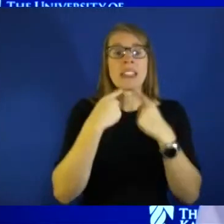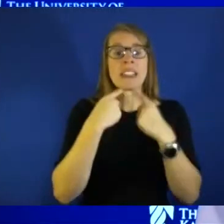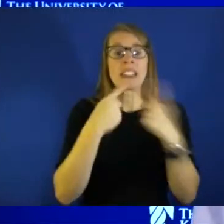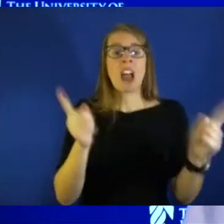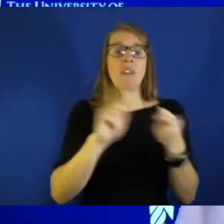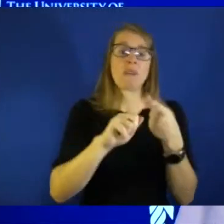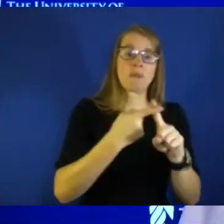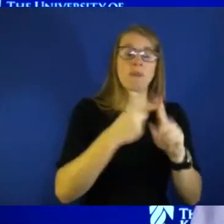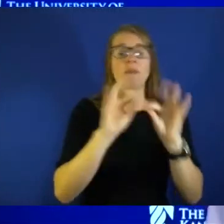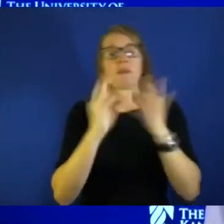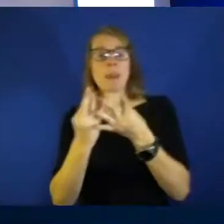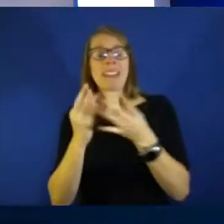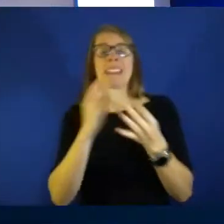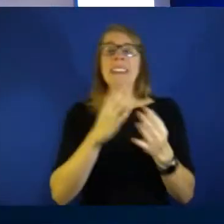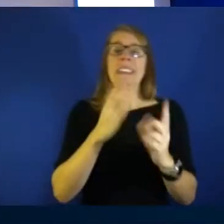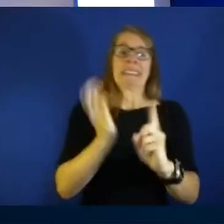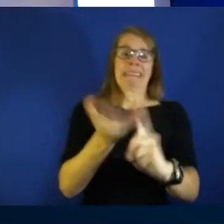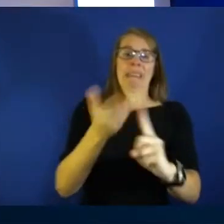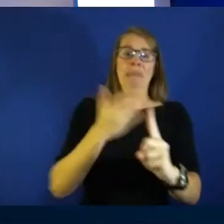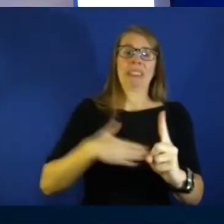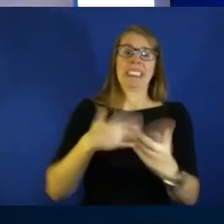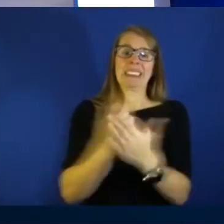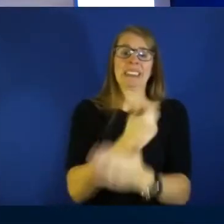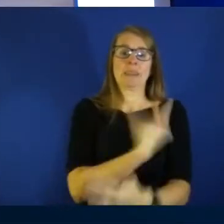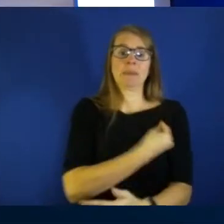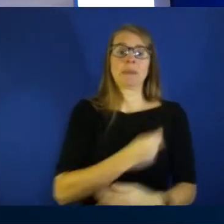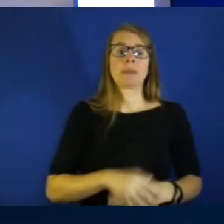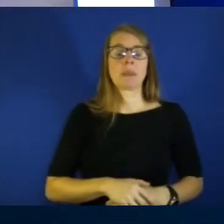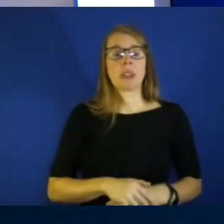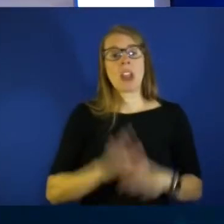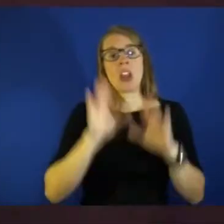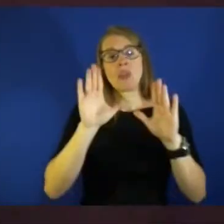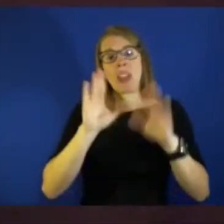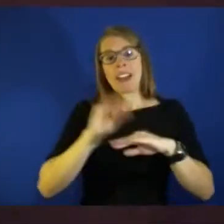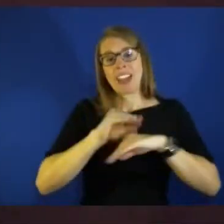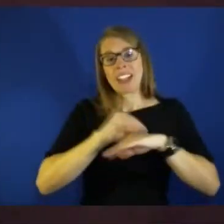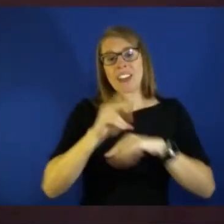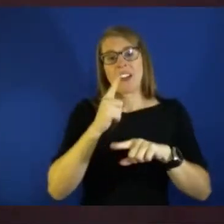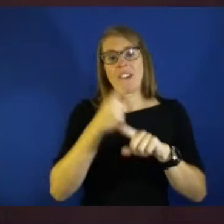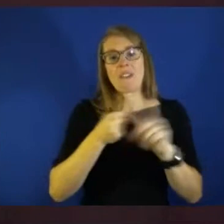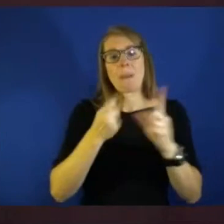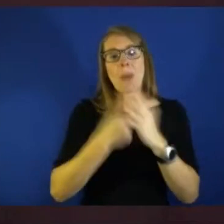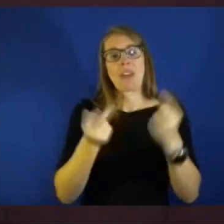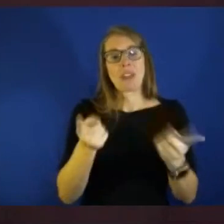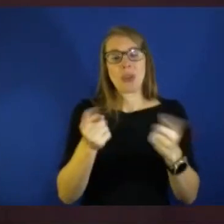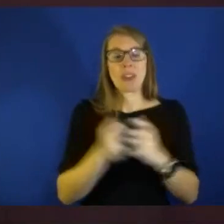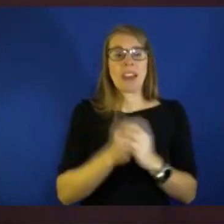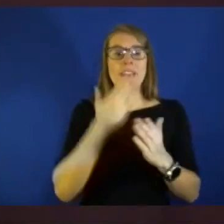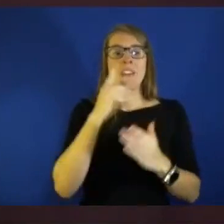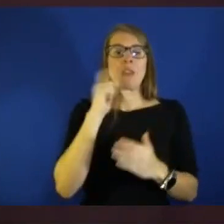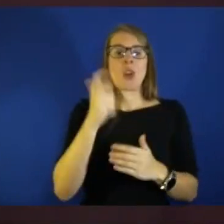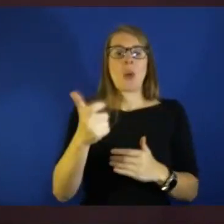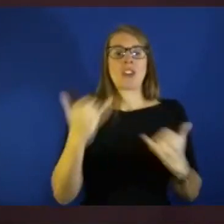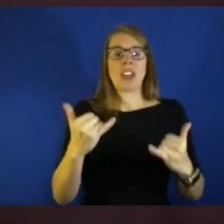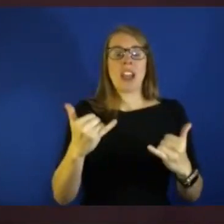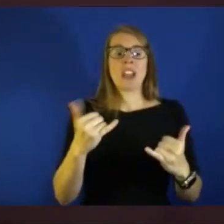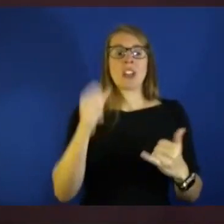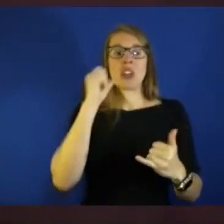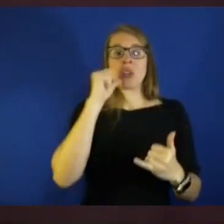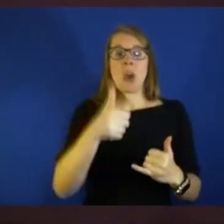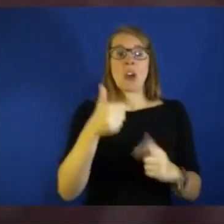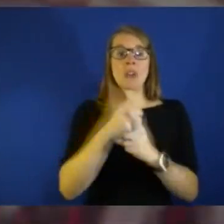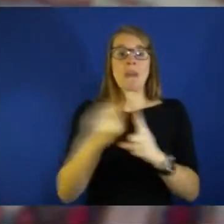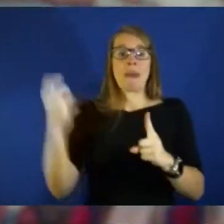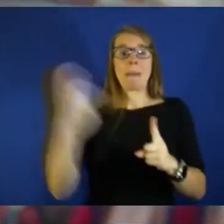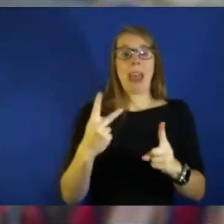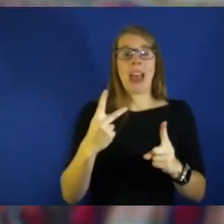them. Please go get them vaccinated. Great advice from both of you. Thank you so much. And thank you for being with us today. Tomorrow he is back. It is Open Mics with Dr. Stites.